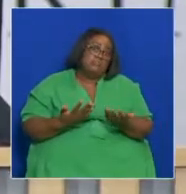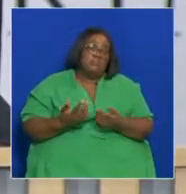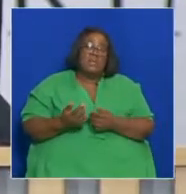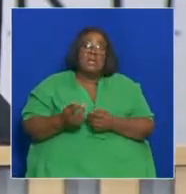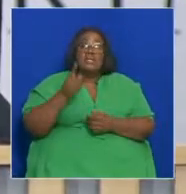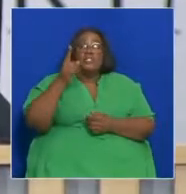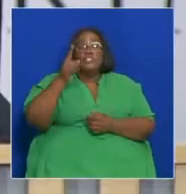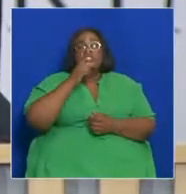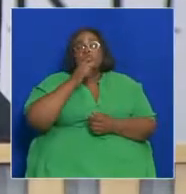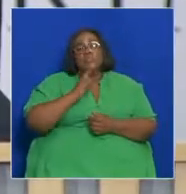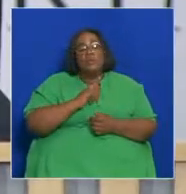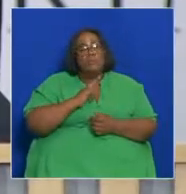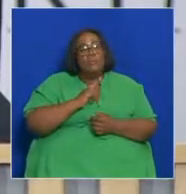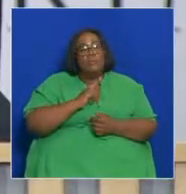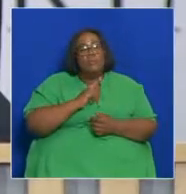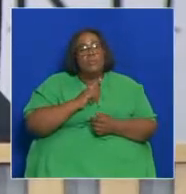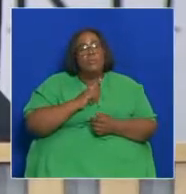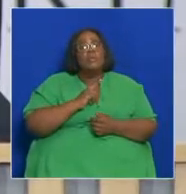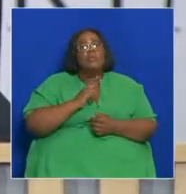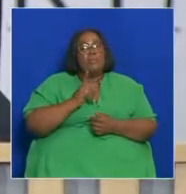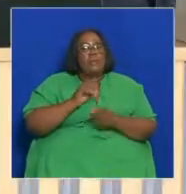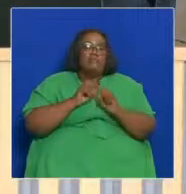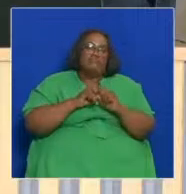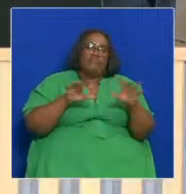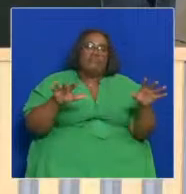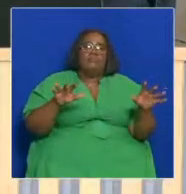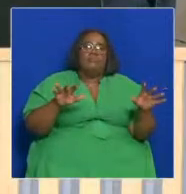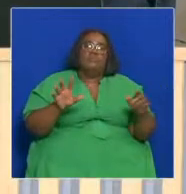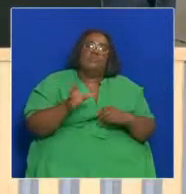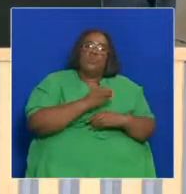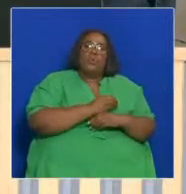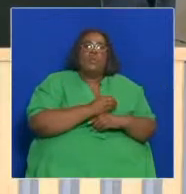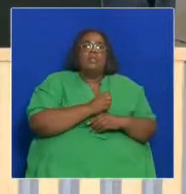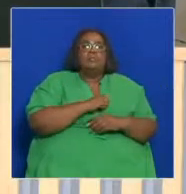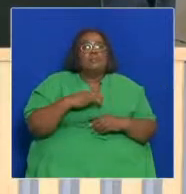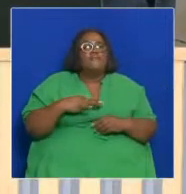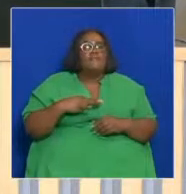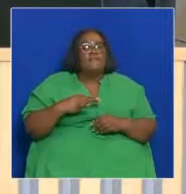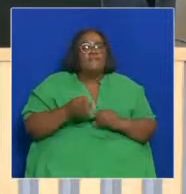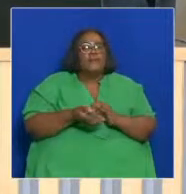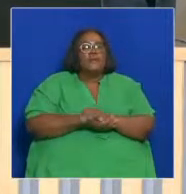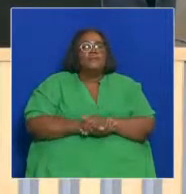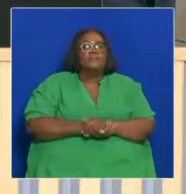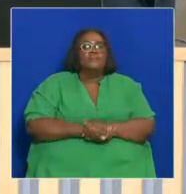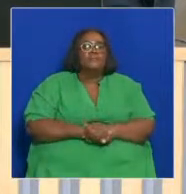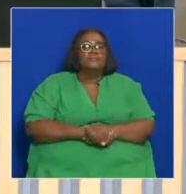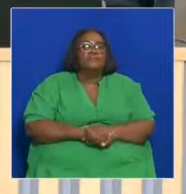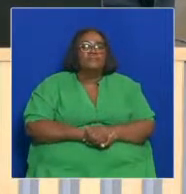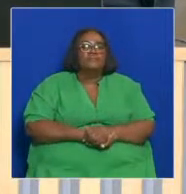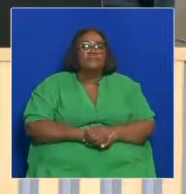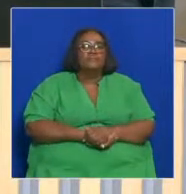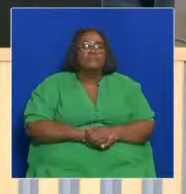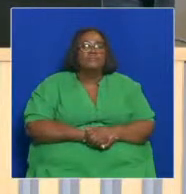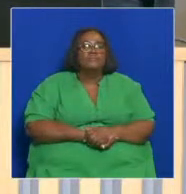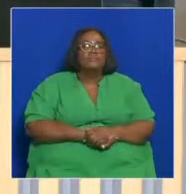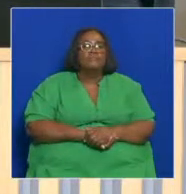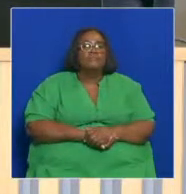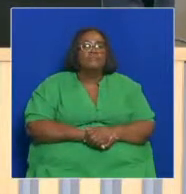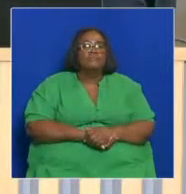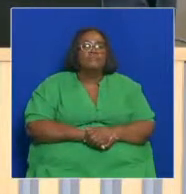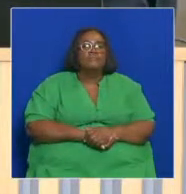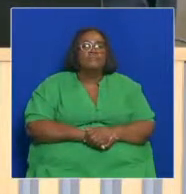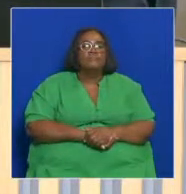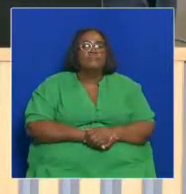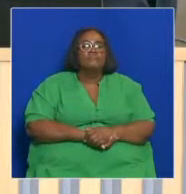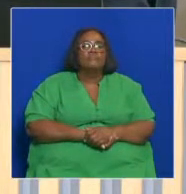it was distributed to all IDEC staff. Just remind us for purposes of the record, we've seen